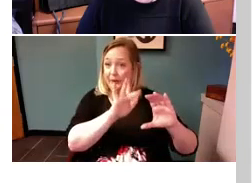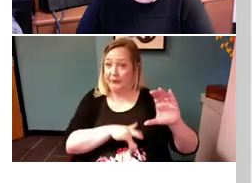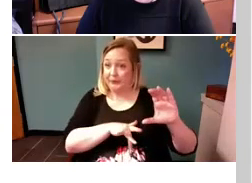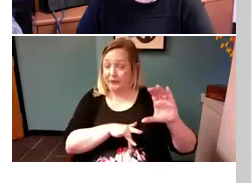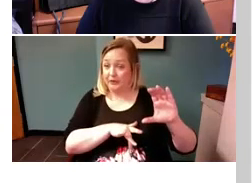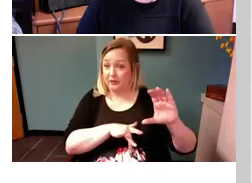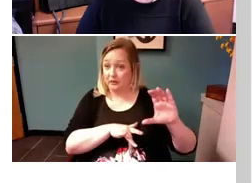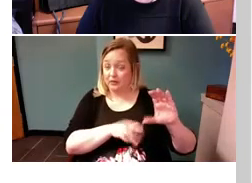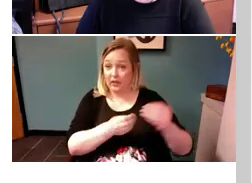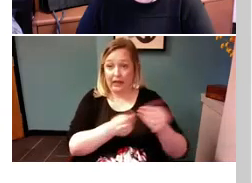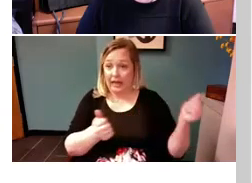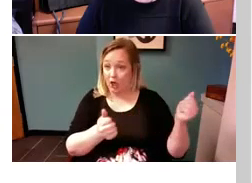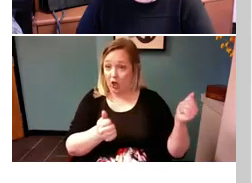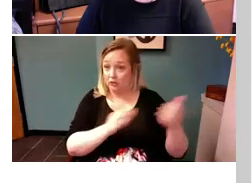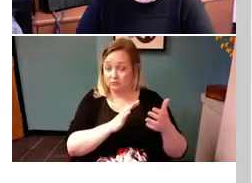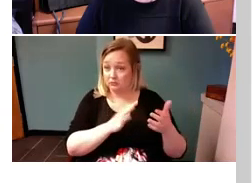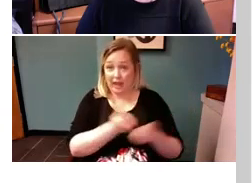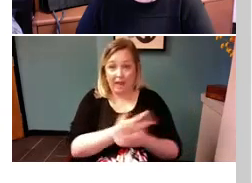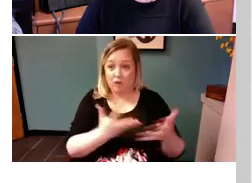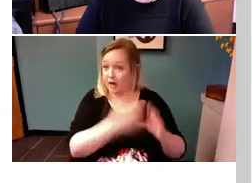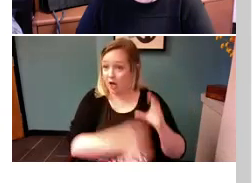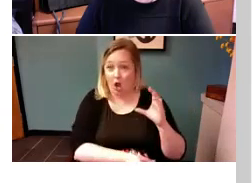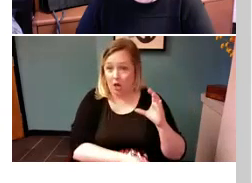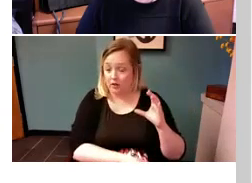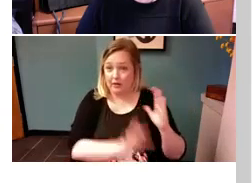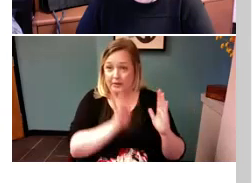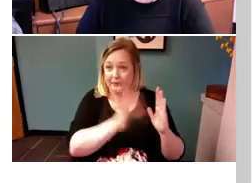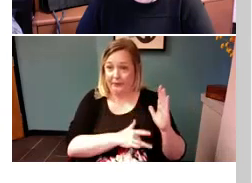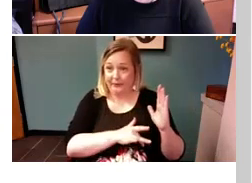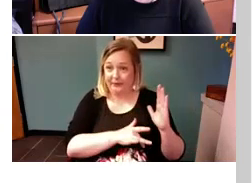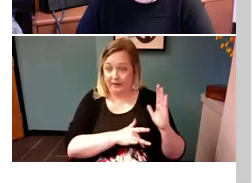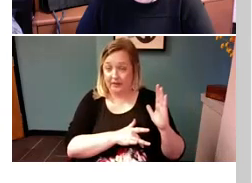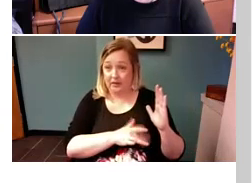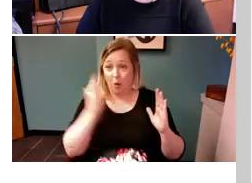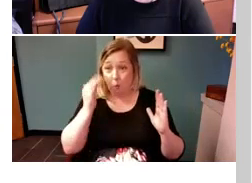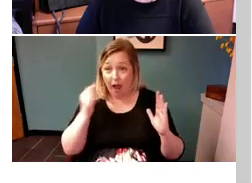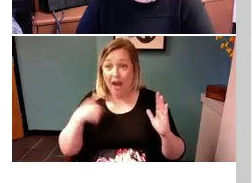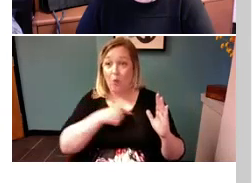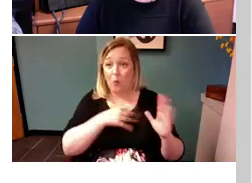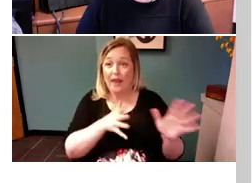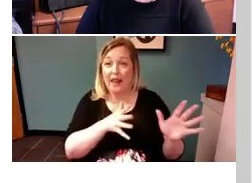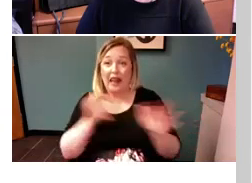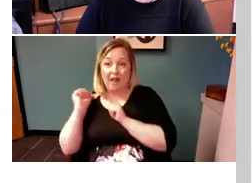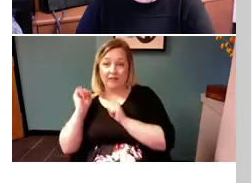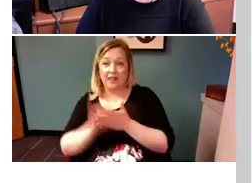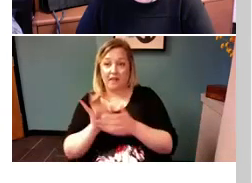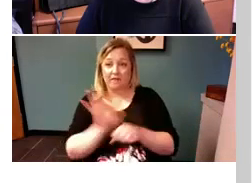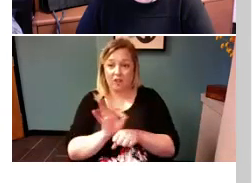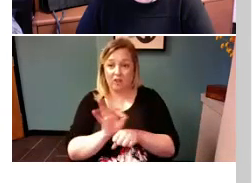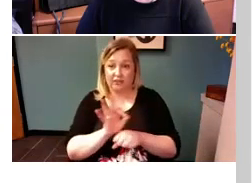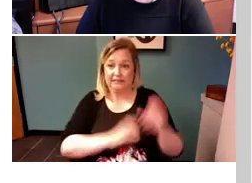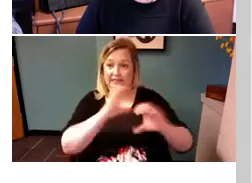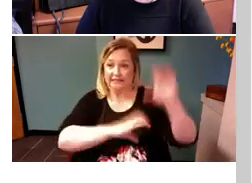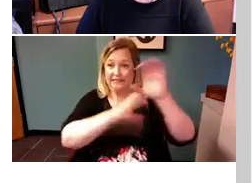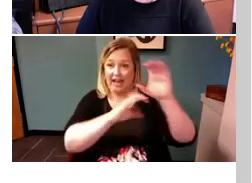stack memory is cleared off. And since we came out of this function, the stack memory is empty. Nothing in this stack can